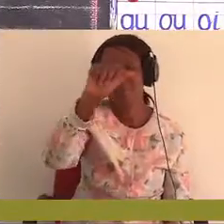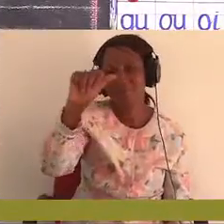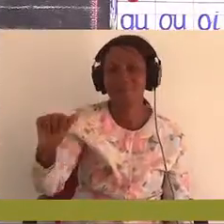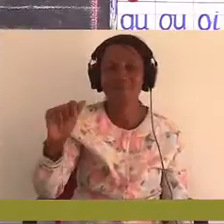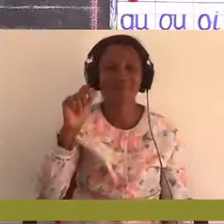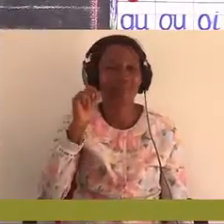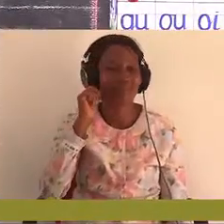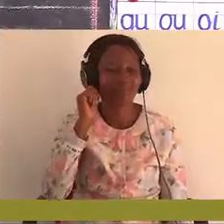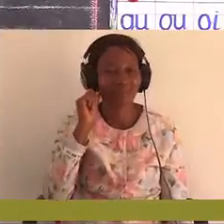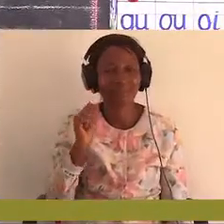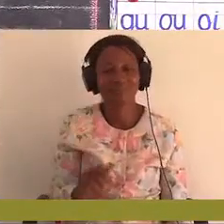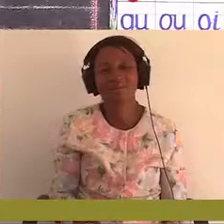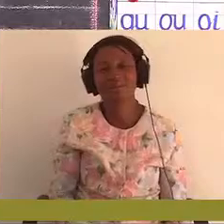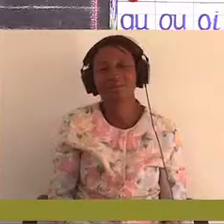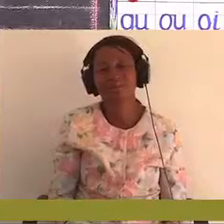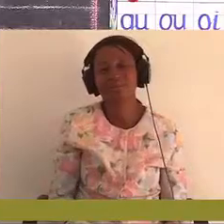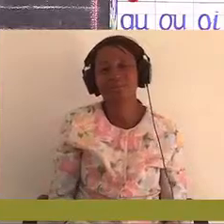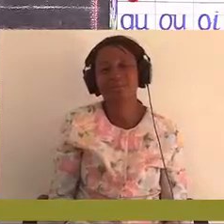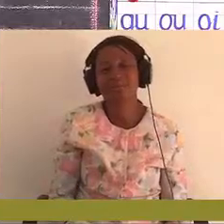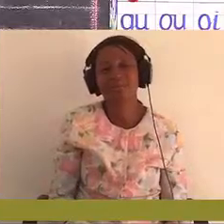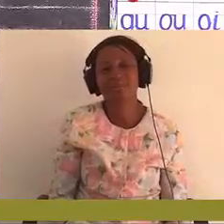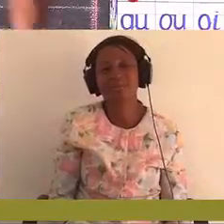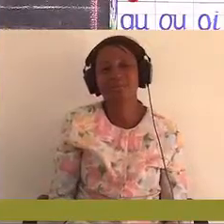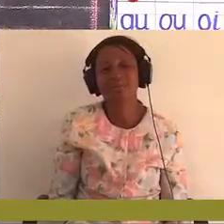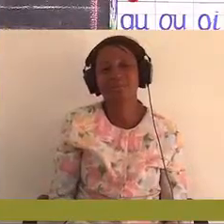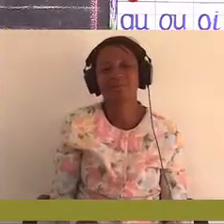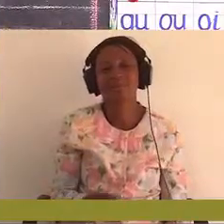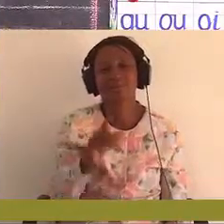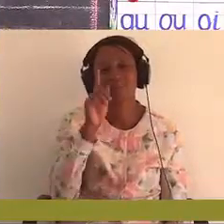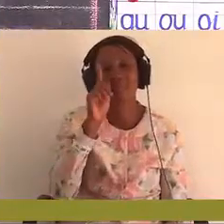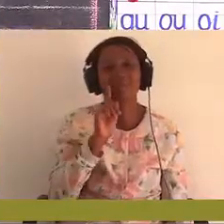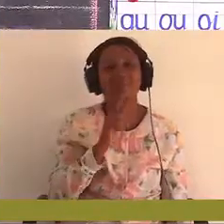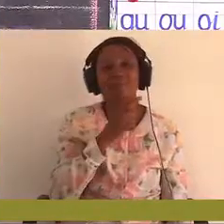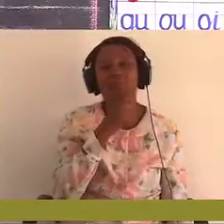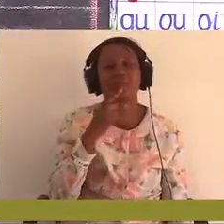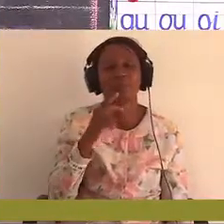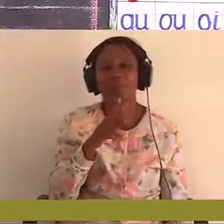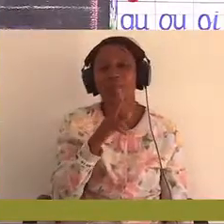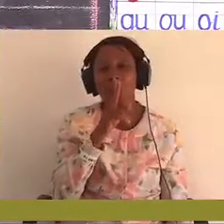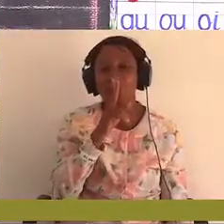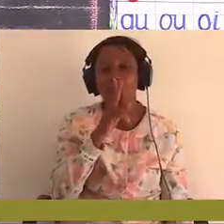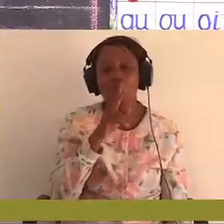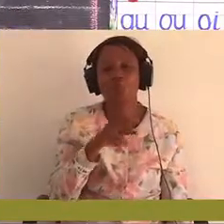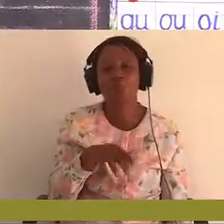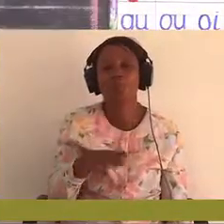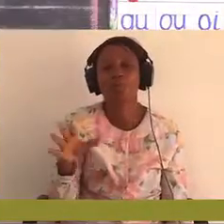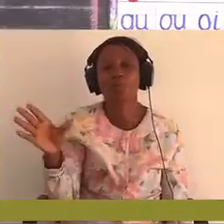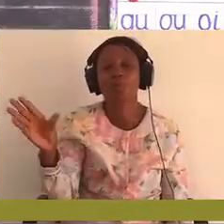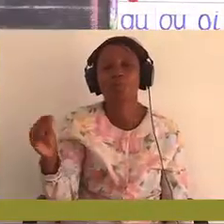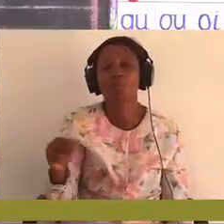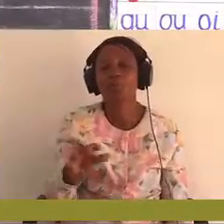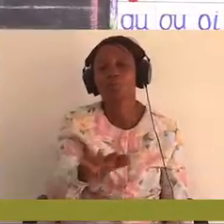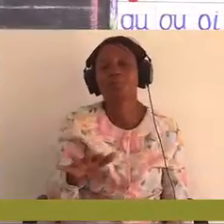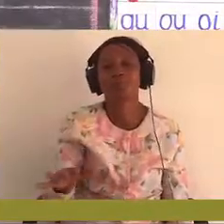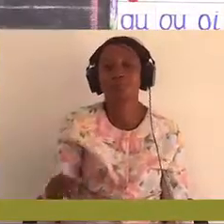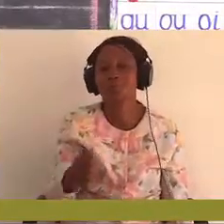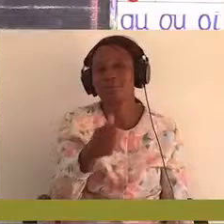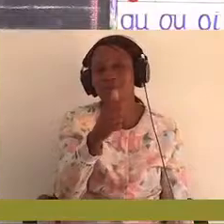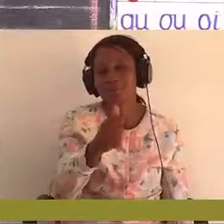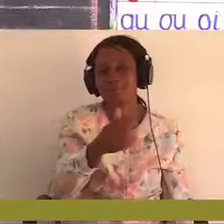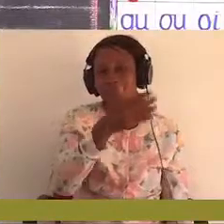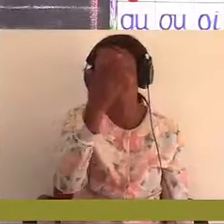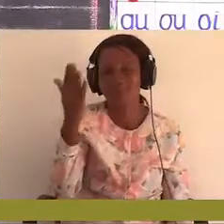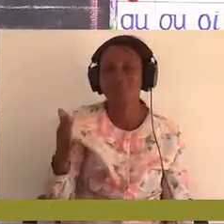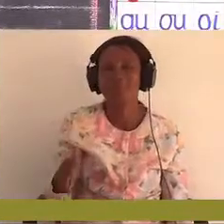boys and girls, parents who are with their children. I say good morning to